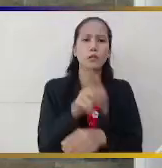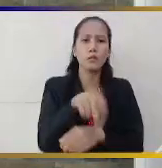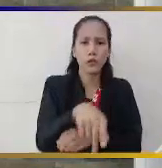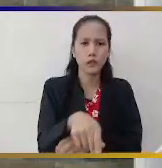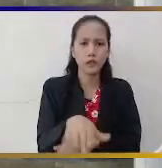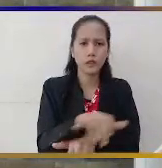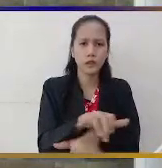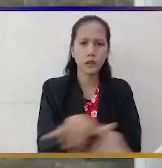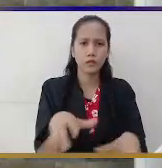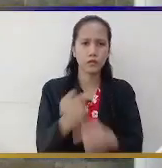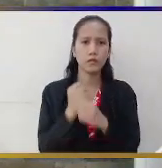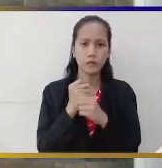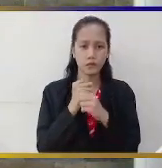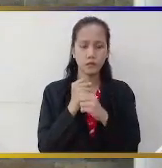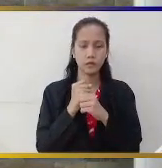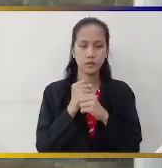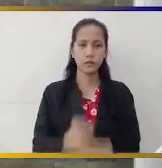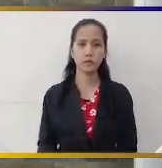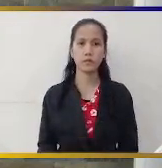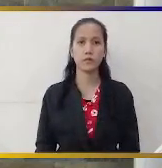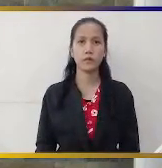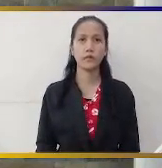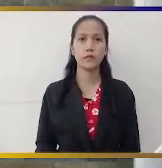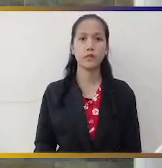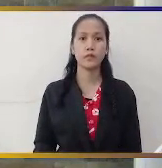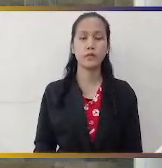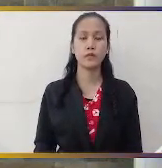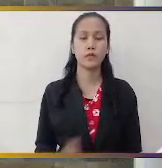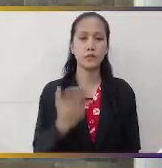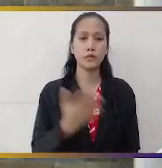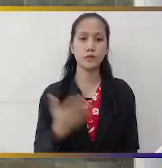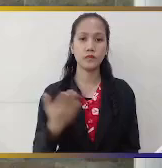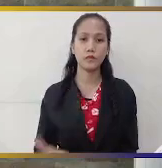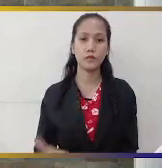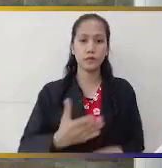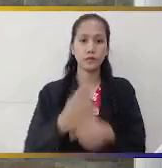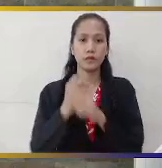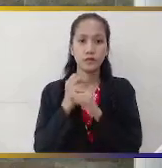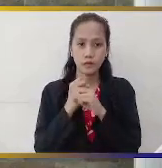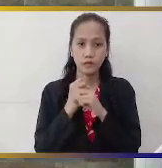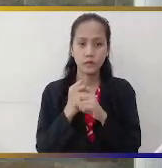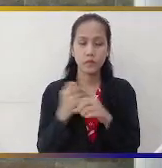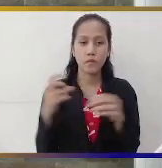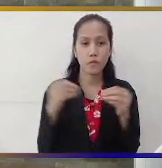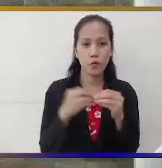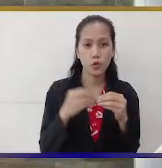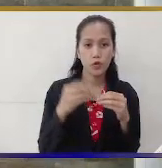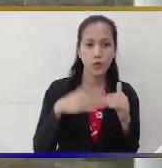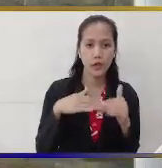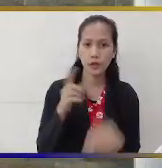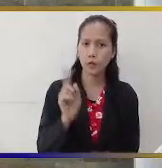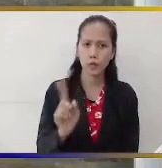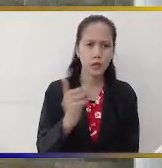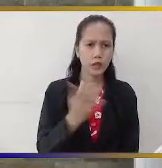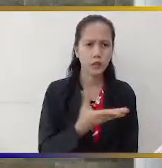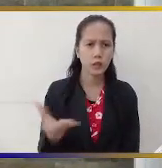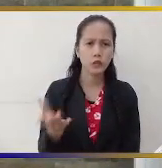you reap. Okay, listen now. Number two, you reap more than you sow.